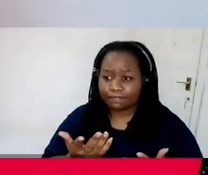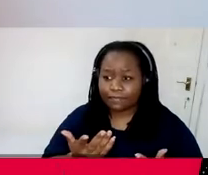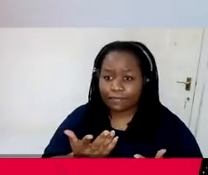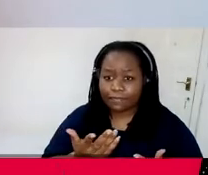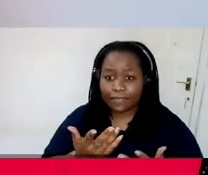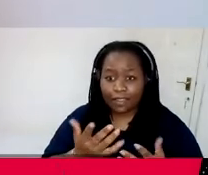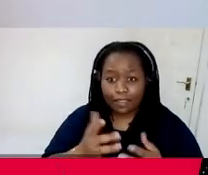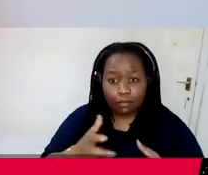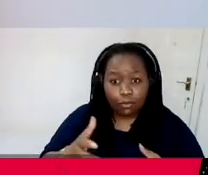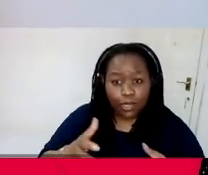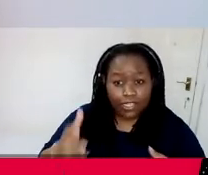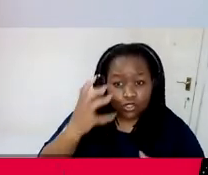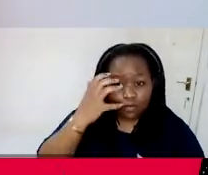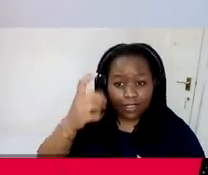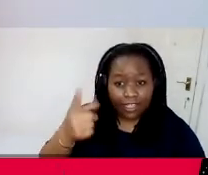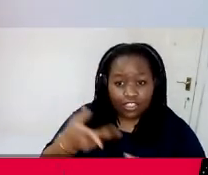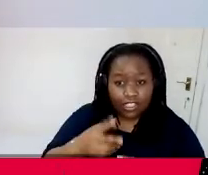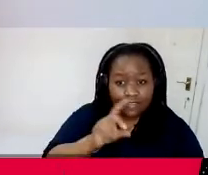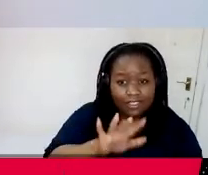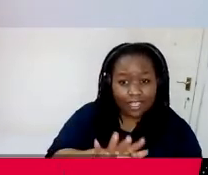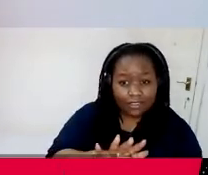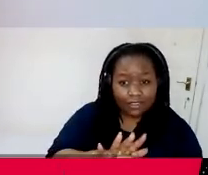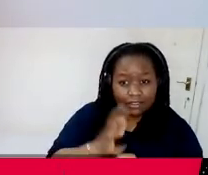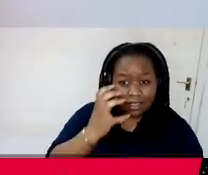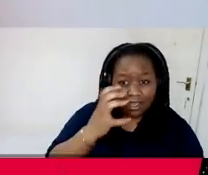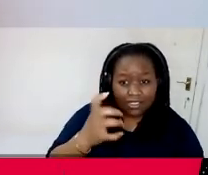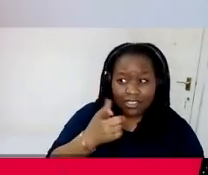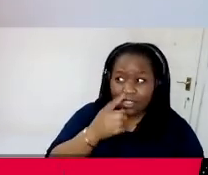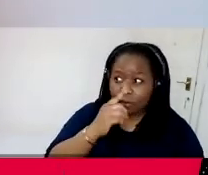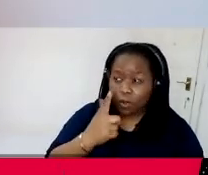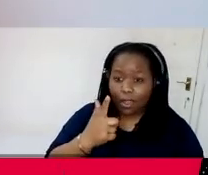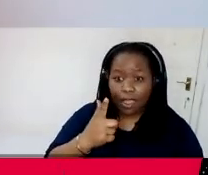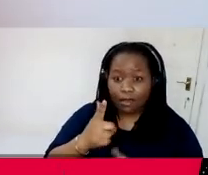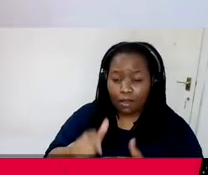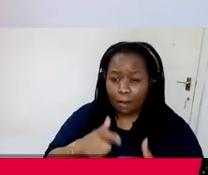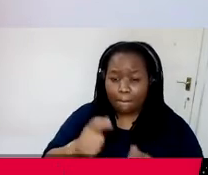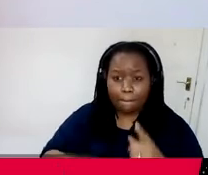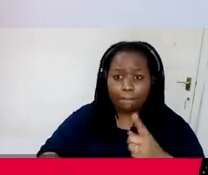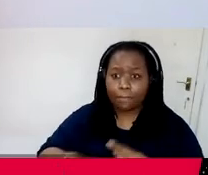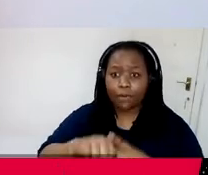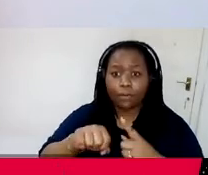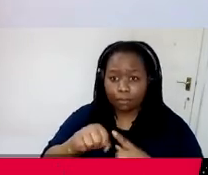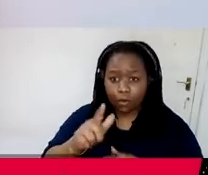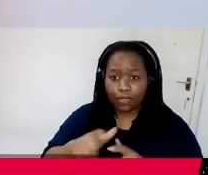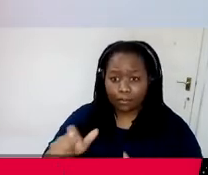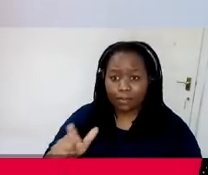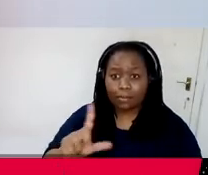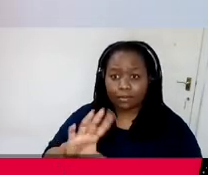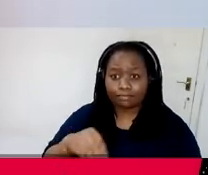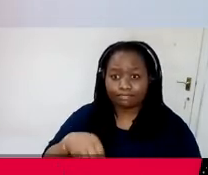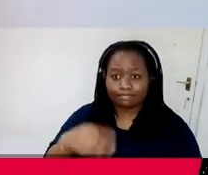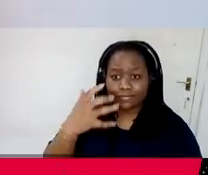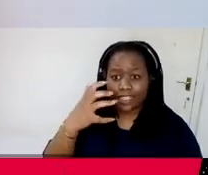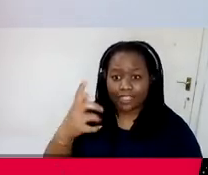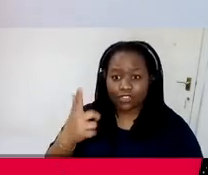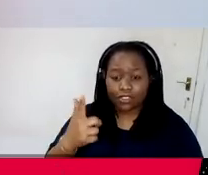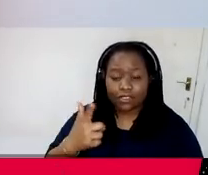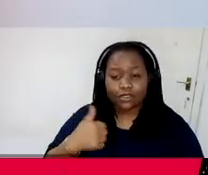I'm talking about the targeted sanctions only for those who are individuals involved in human rights